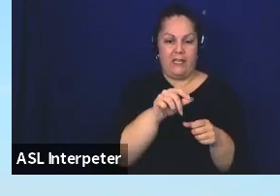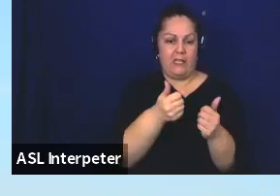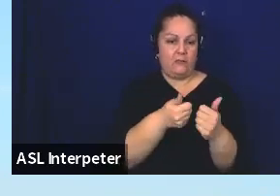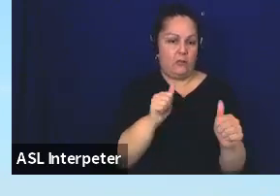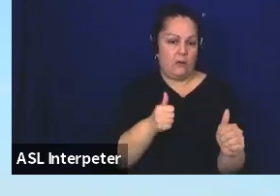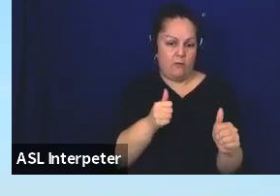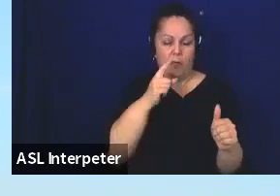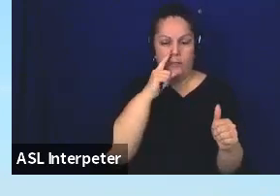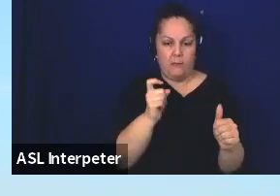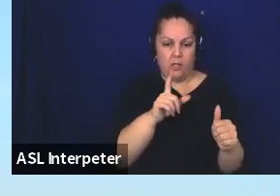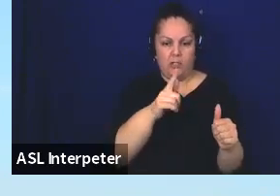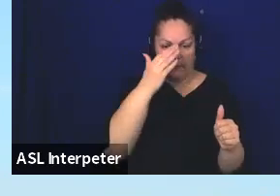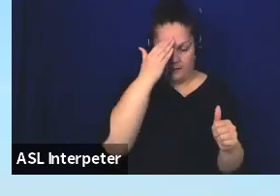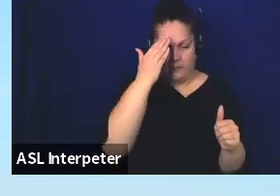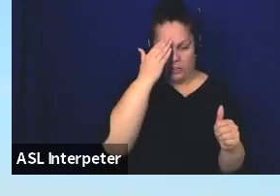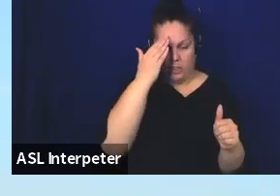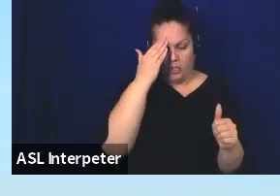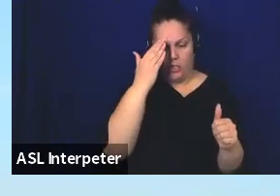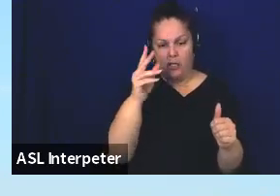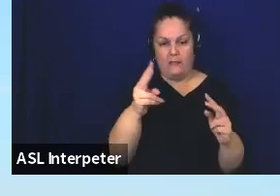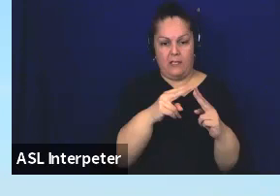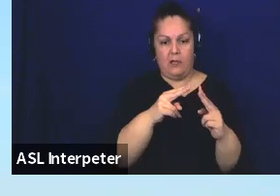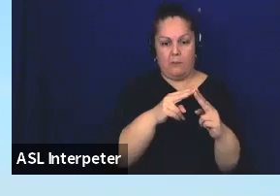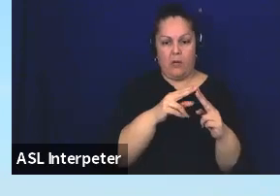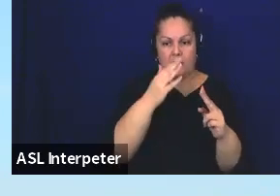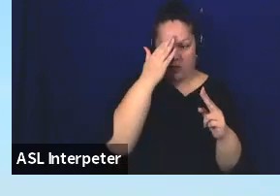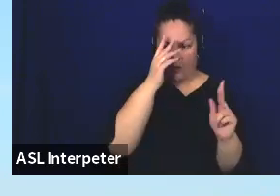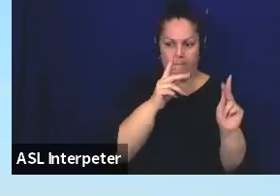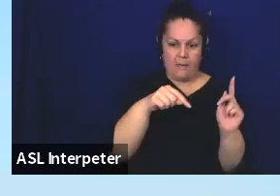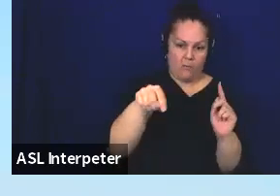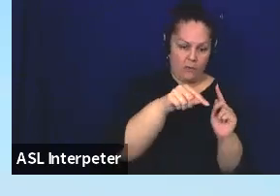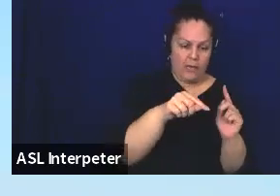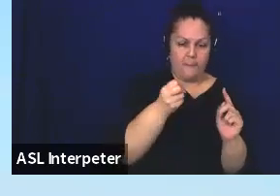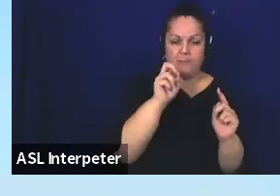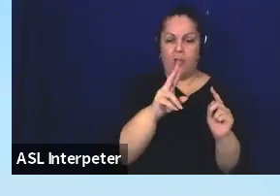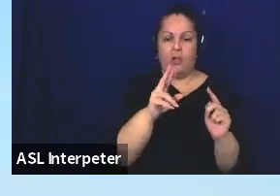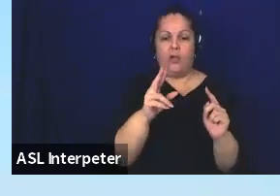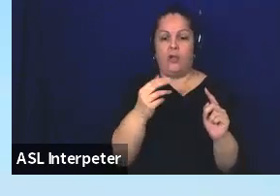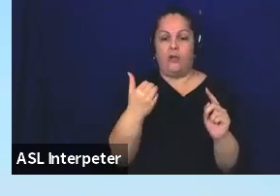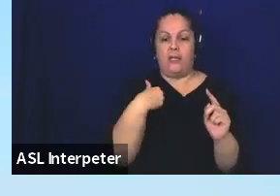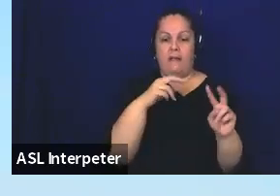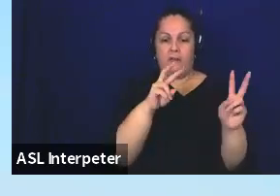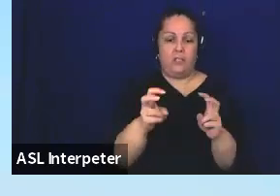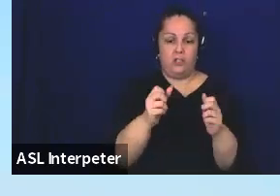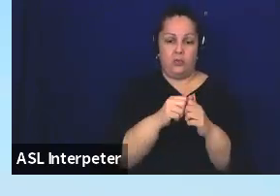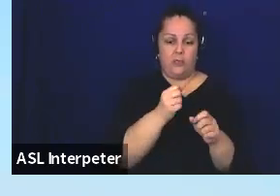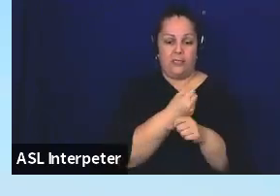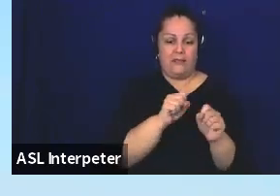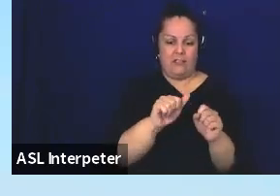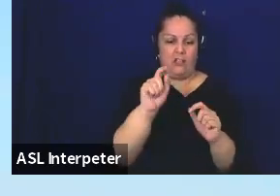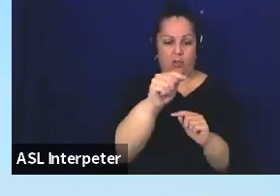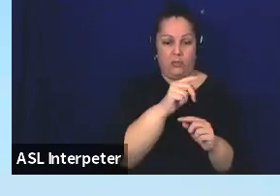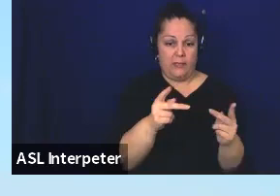avoiding because they know that their partner knows people there, or they've had issues with safety in those